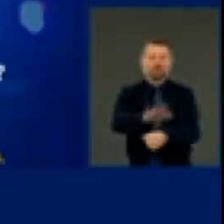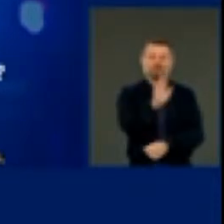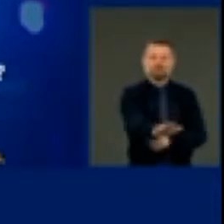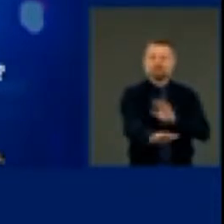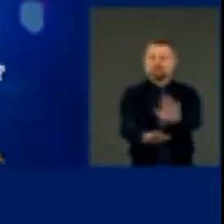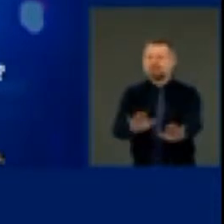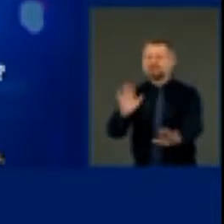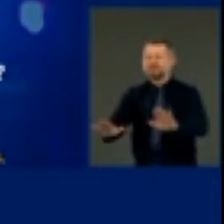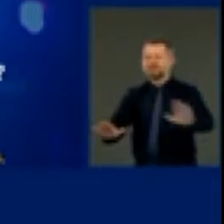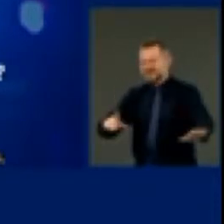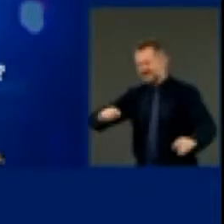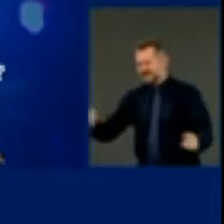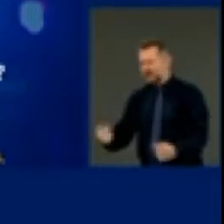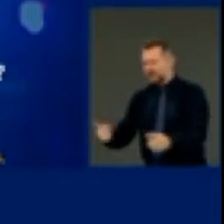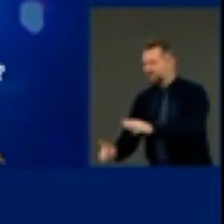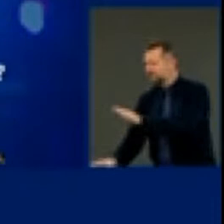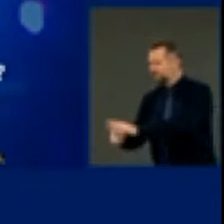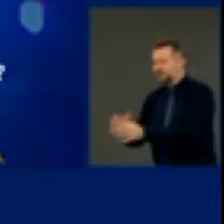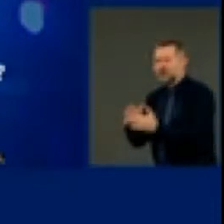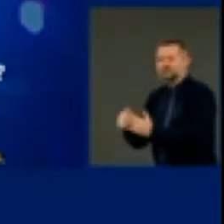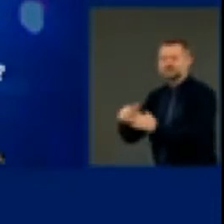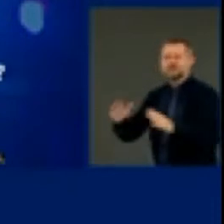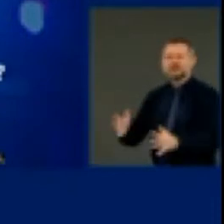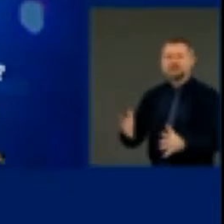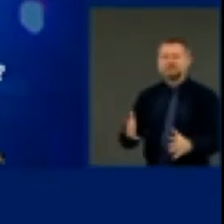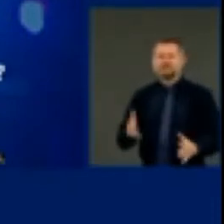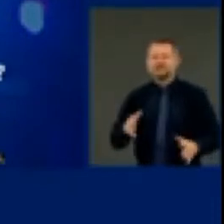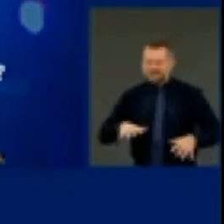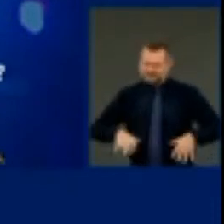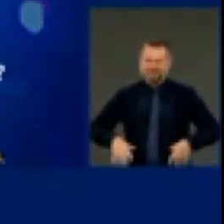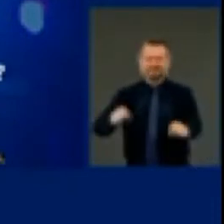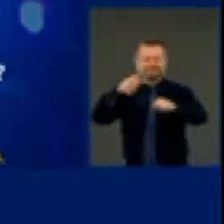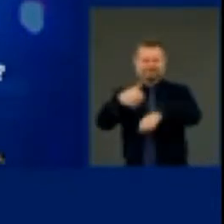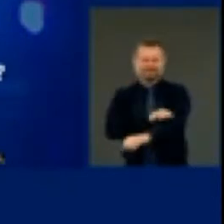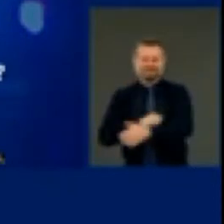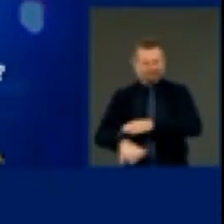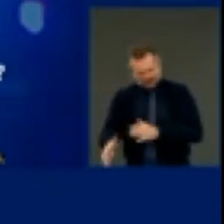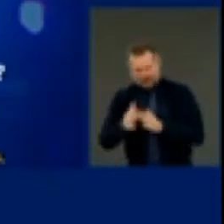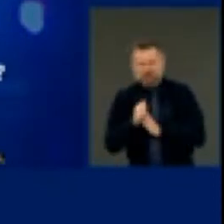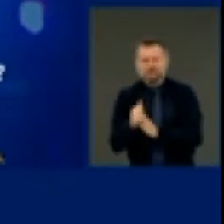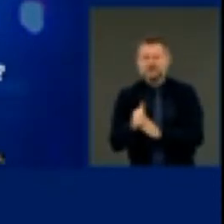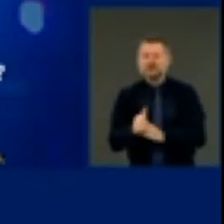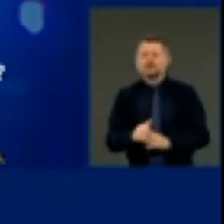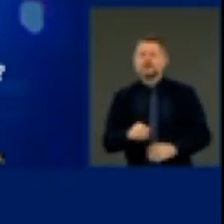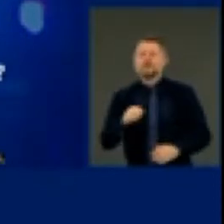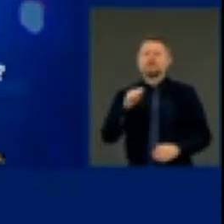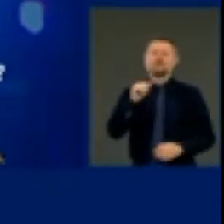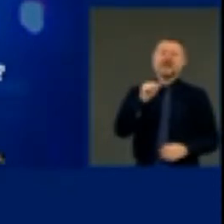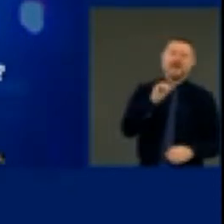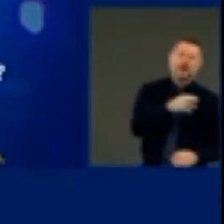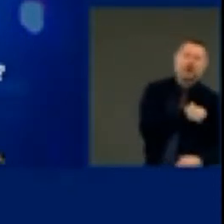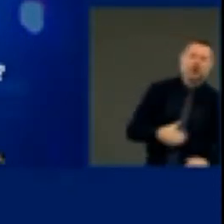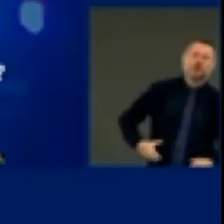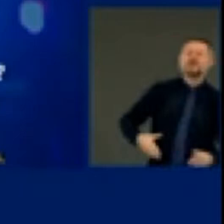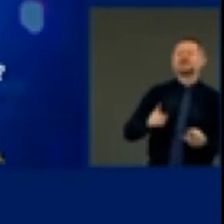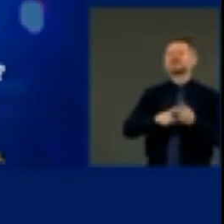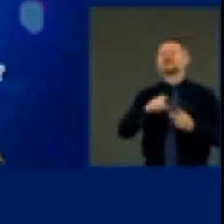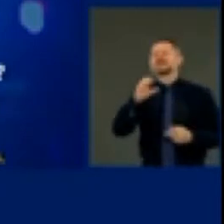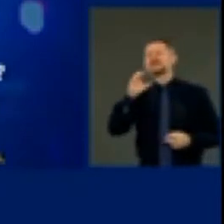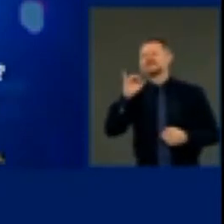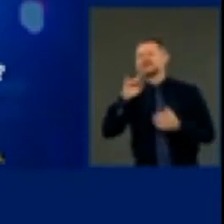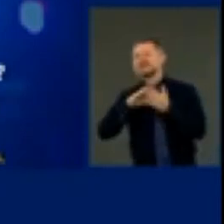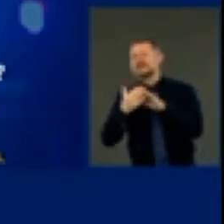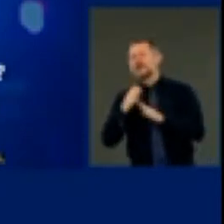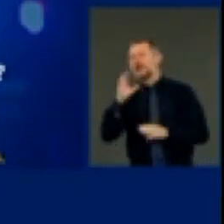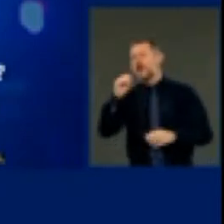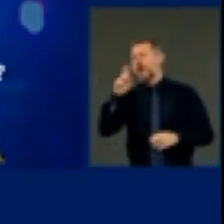and lead. Mayor, stand up and lead. City council president, stand up and lead. City council person in charge of